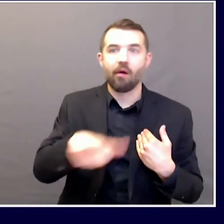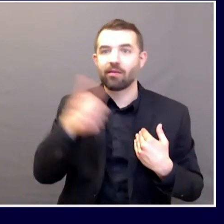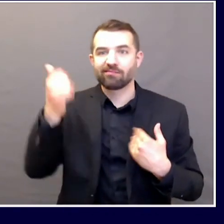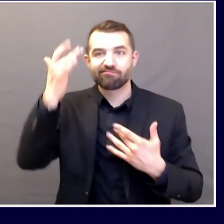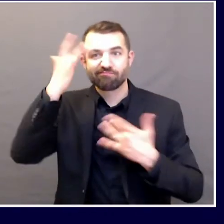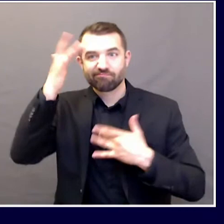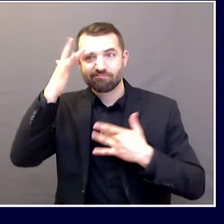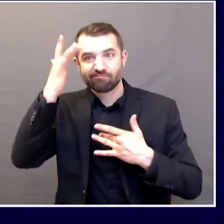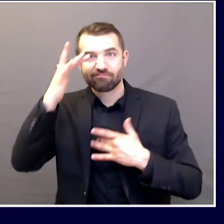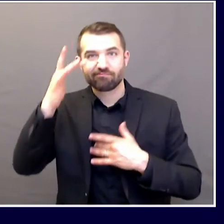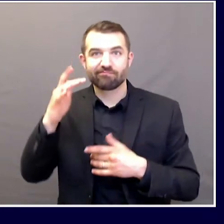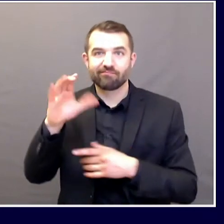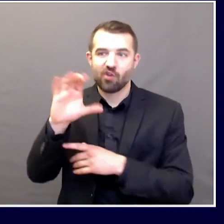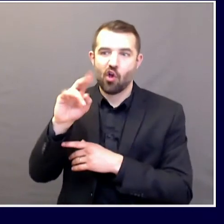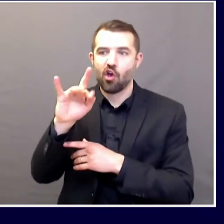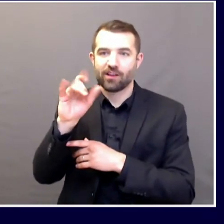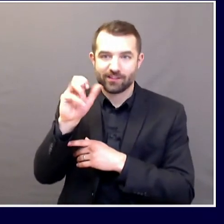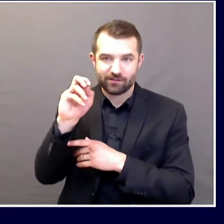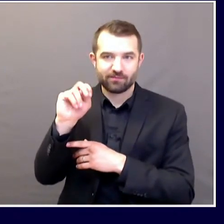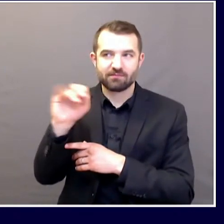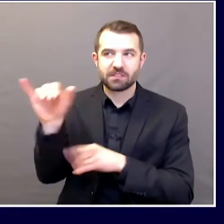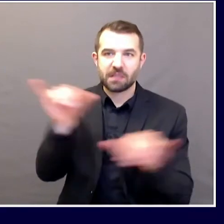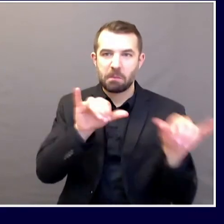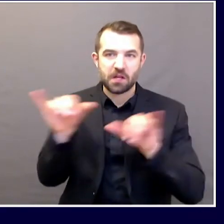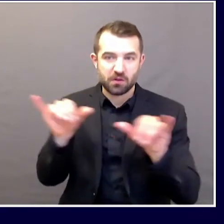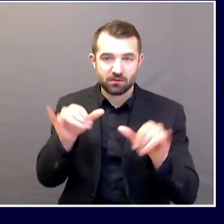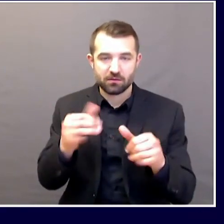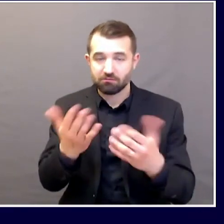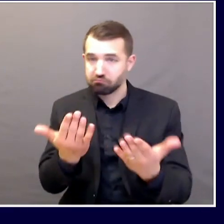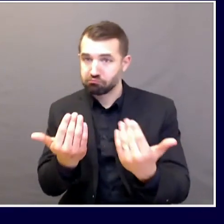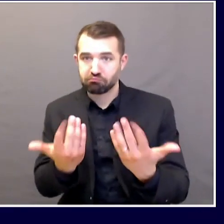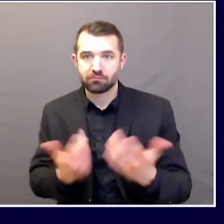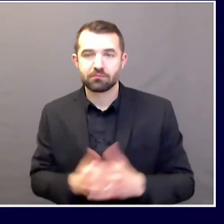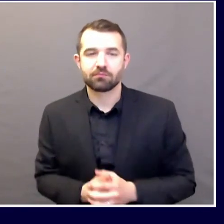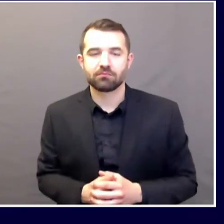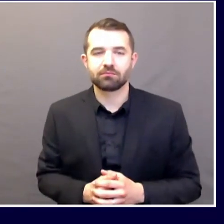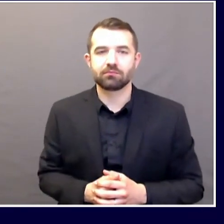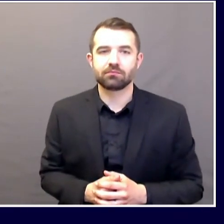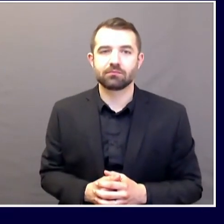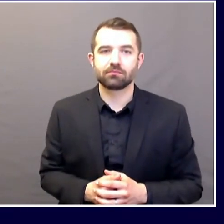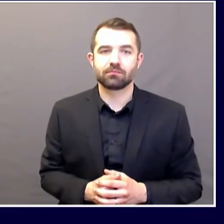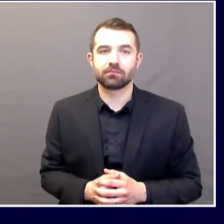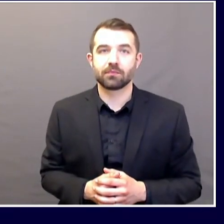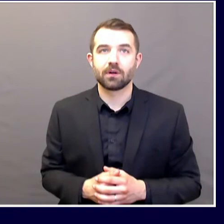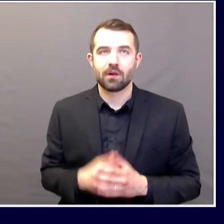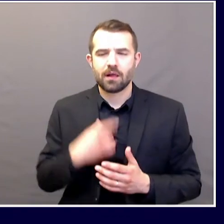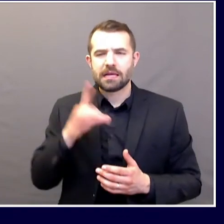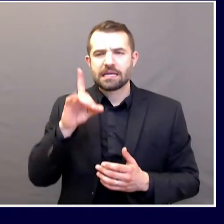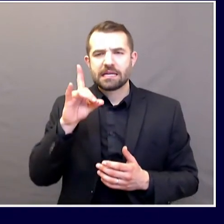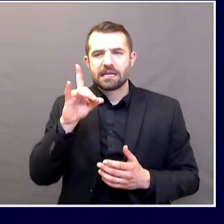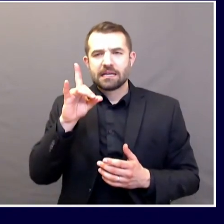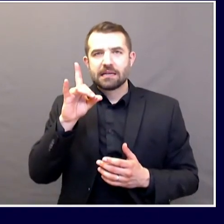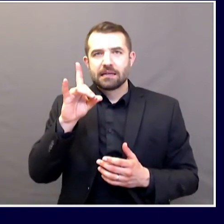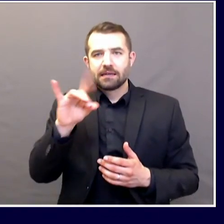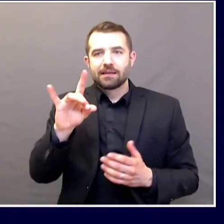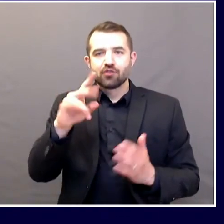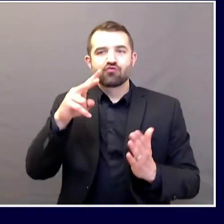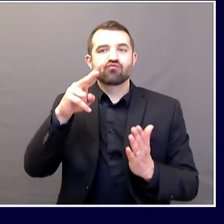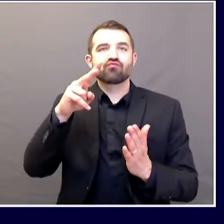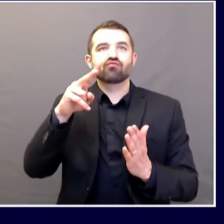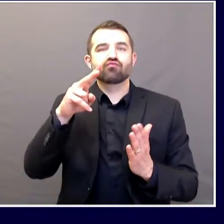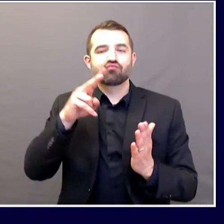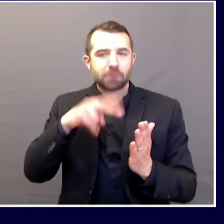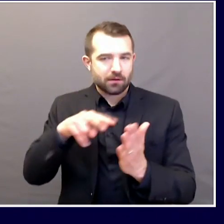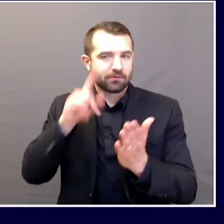those people. Yep. Thanks, Evan. I've taken a look at that, maybe not that exact paper, but I've taken a look at other